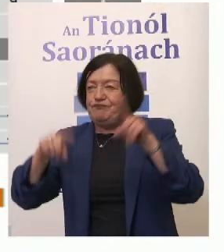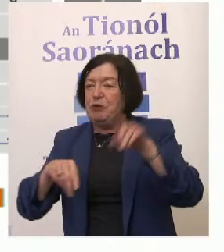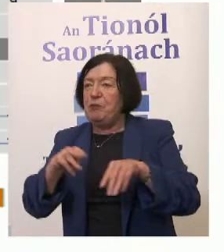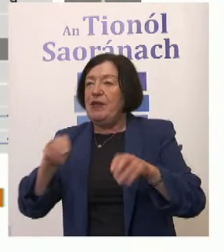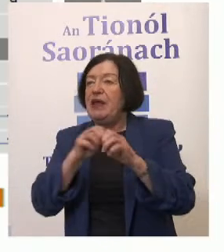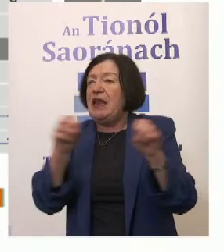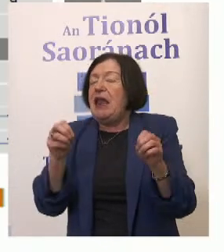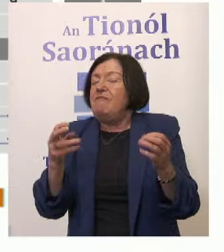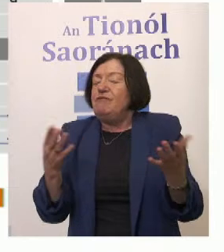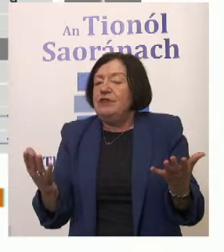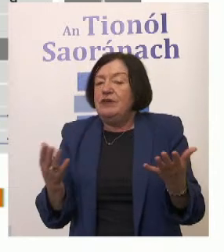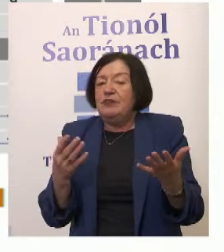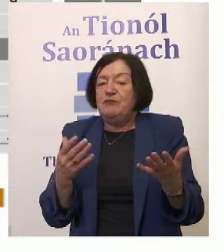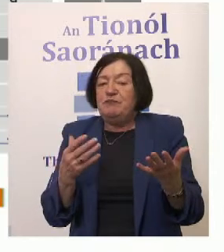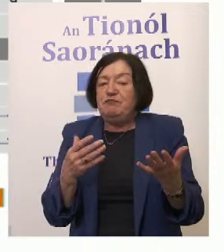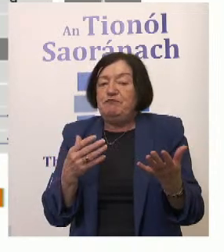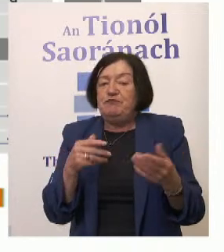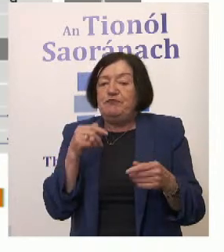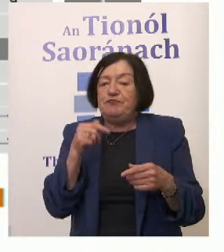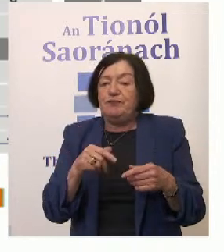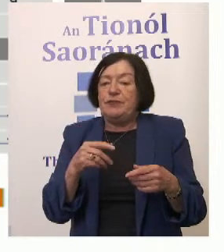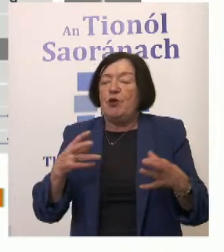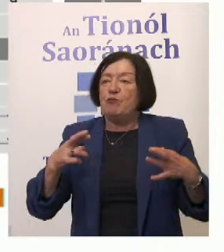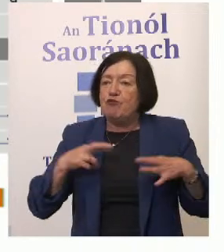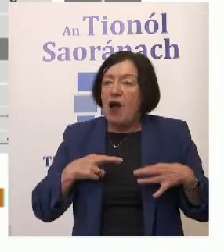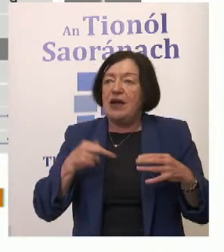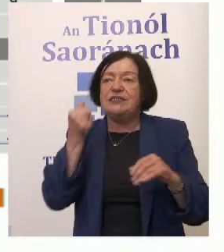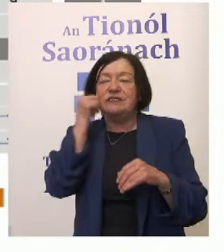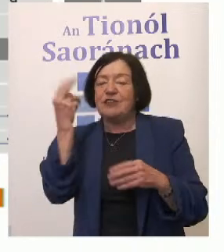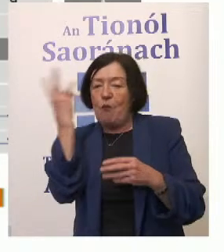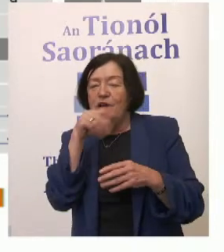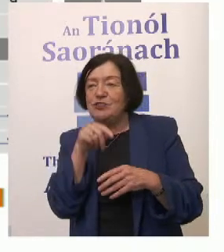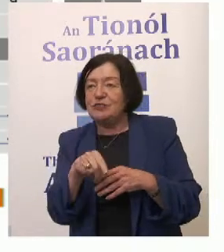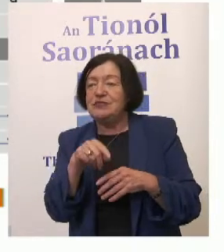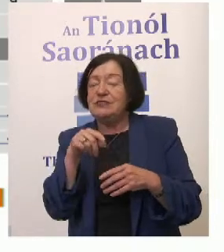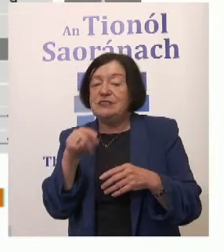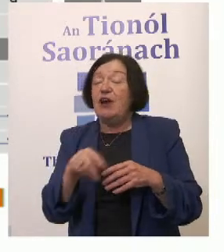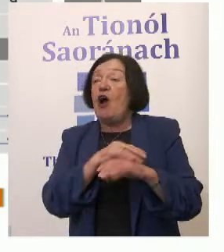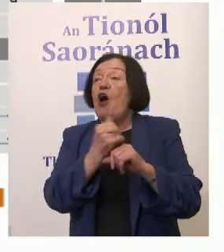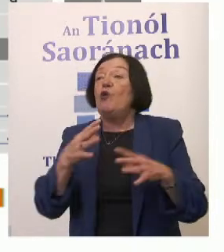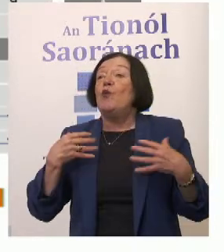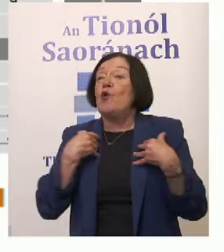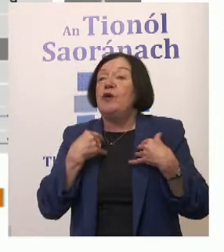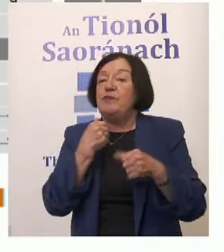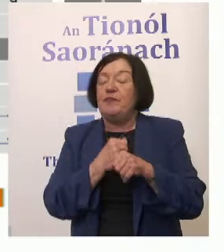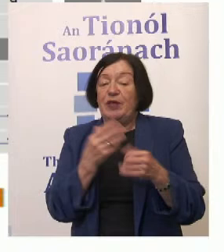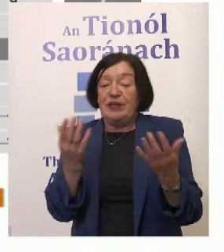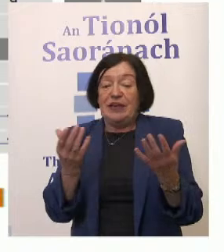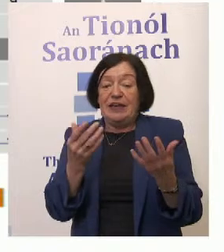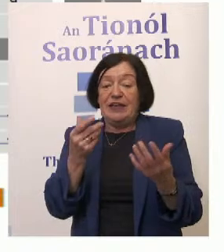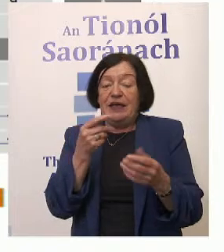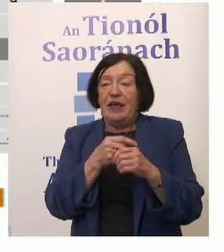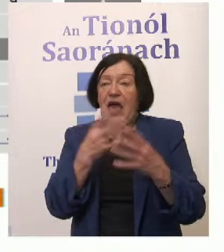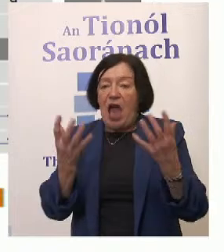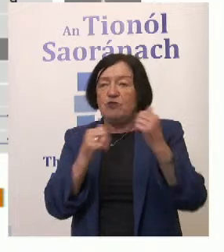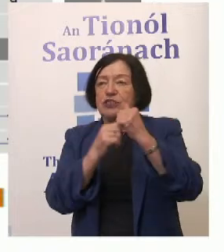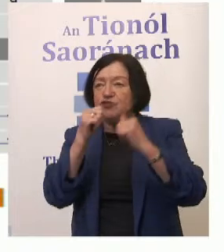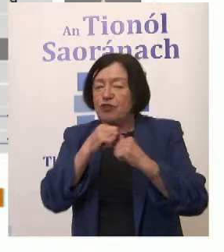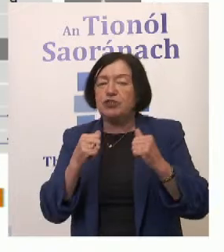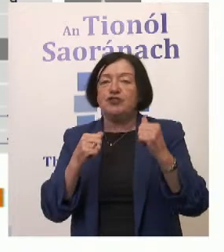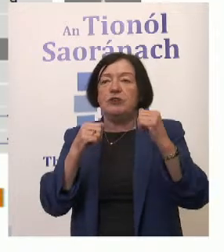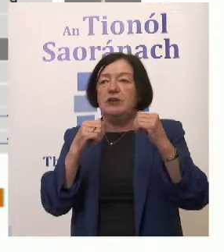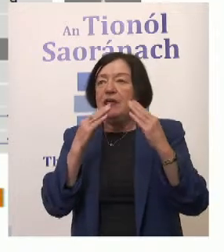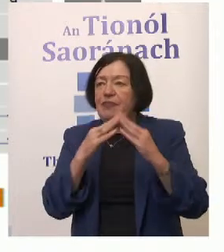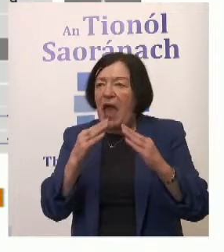In every sense of the word, watching the Pride yesterday. And the things they're all worried about are the bit in the bottom, which is all about the infrastructure and the housing, and